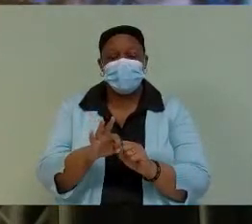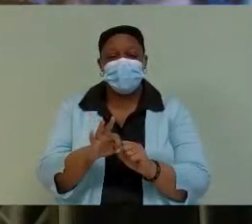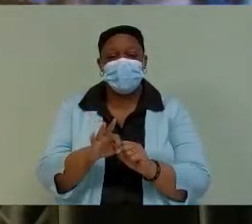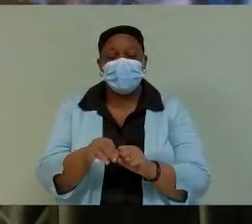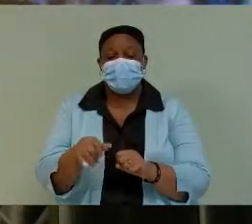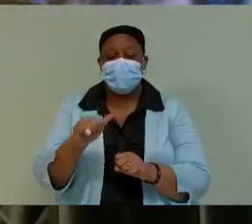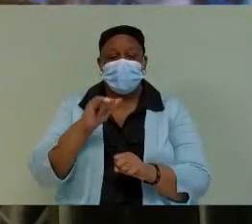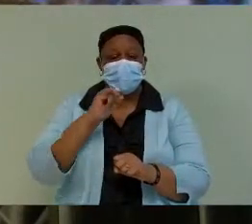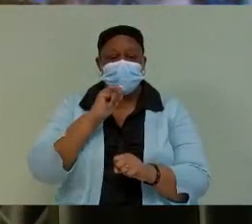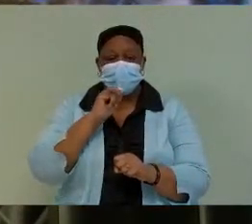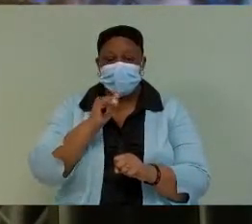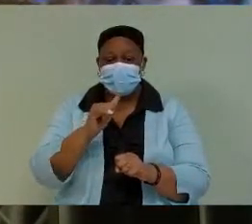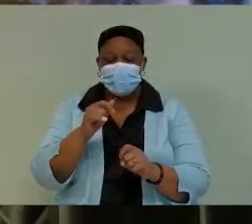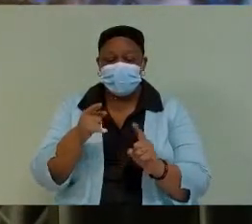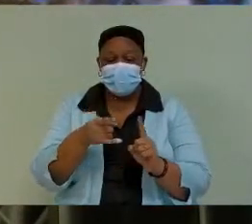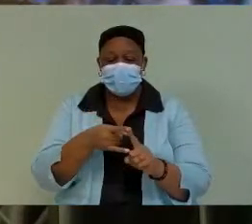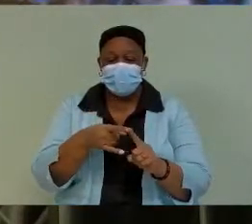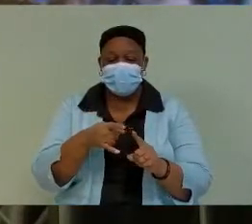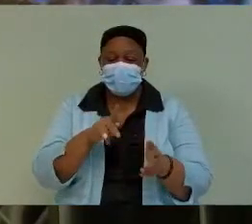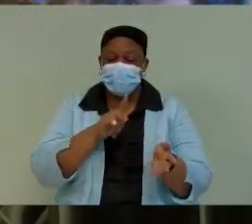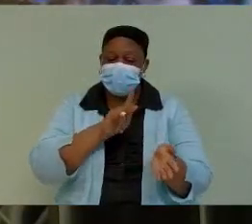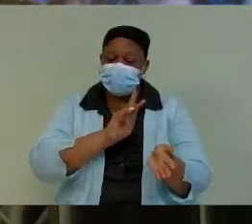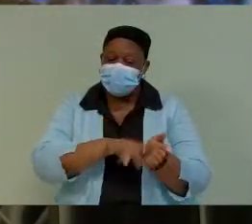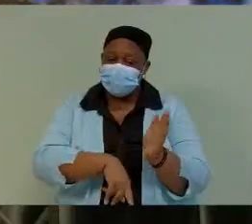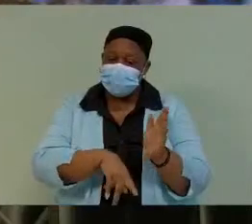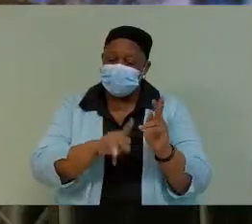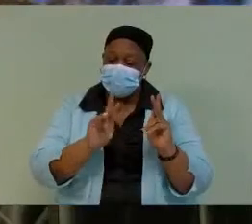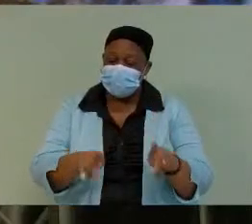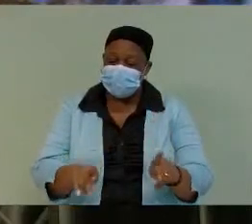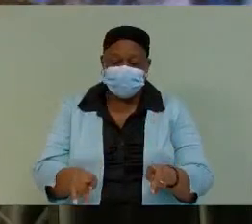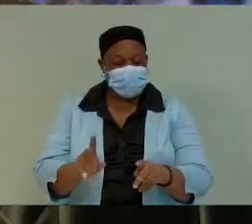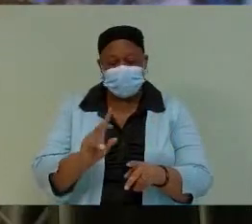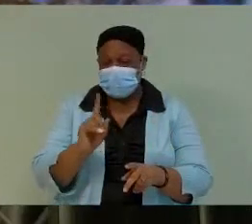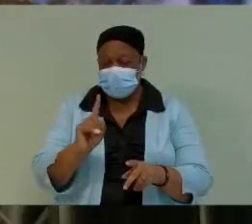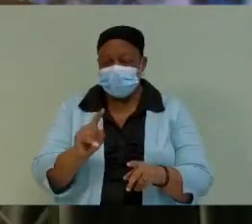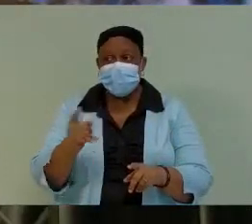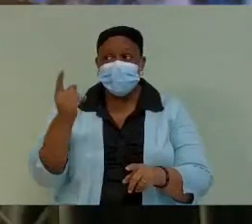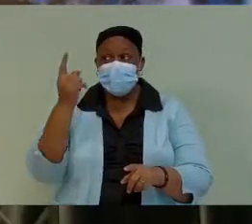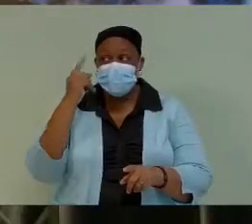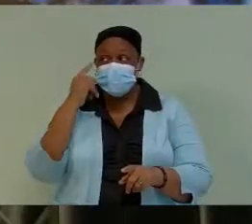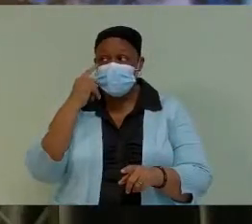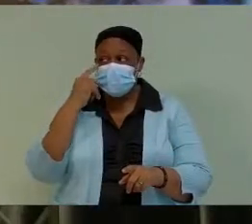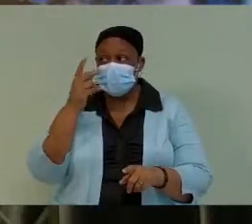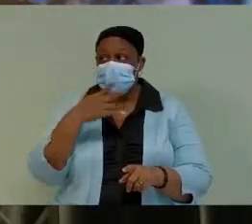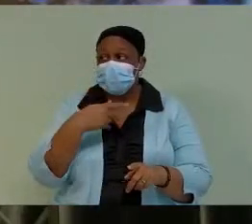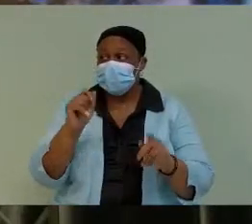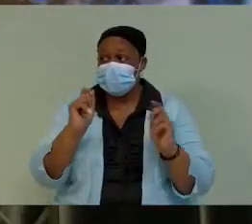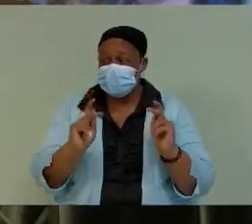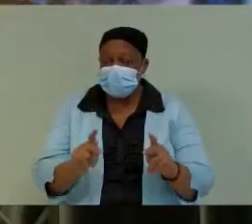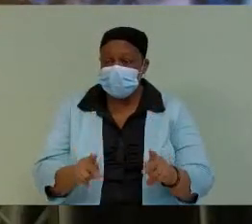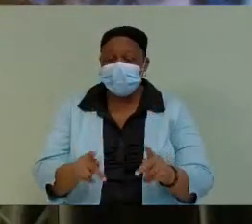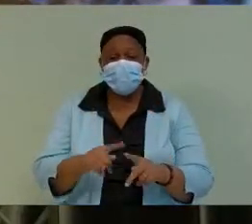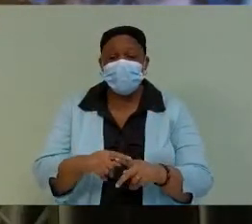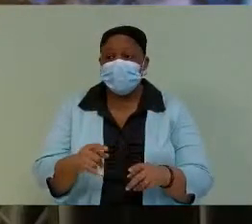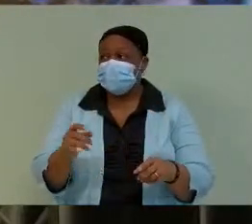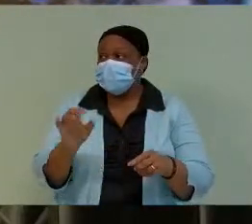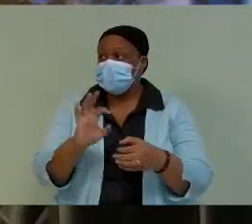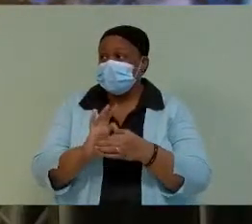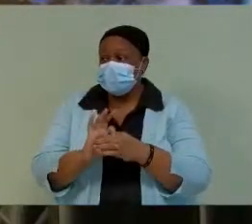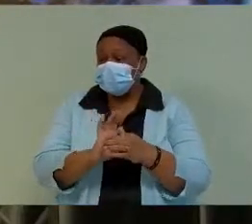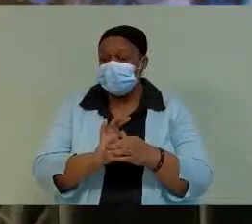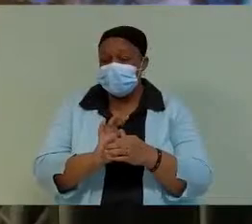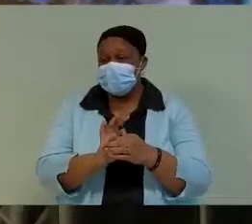intended to be punitive. We therefore appeal to your good senses and solicit your full cooperation.